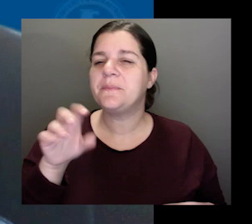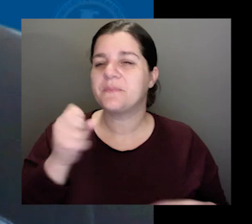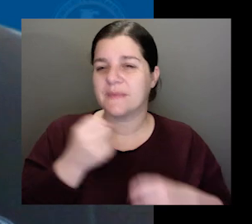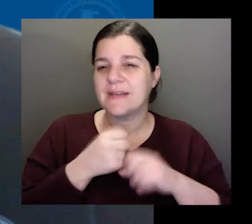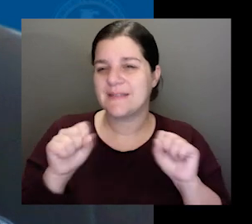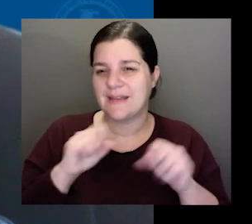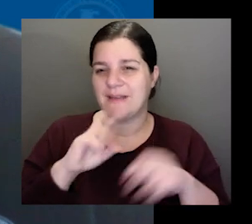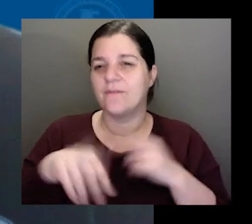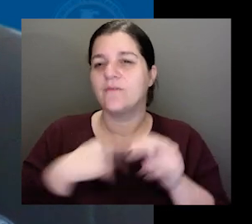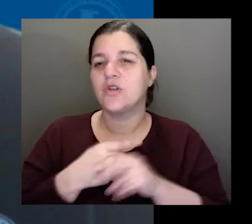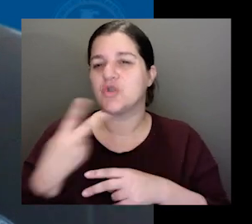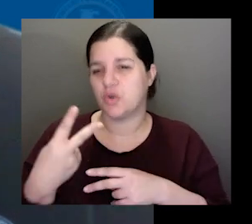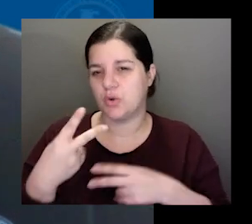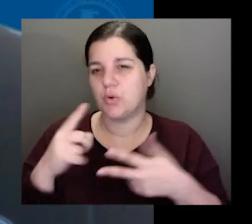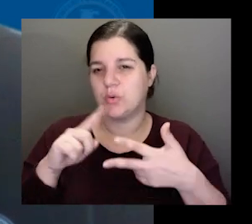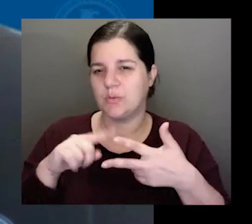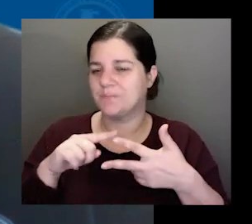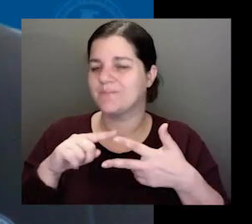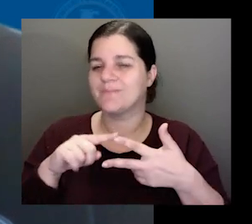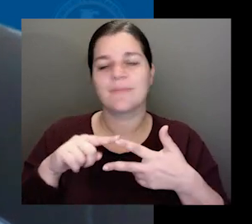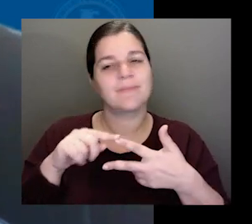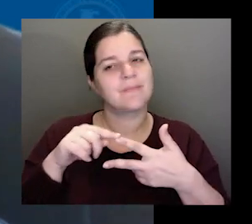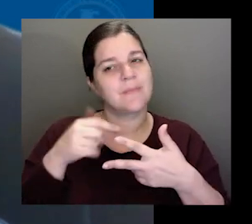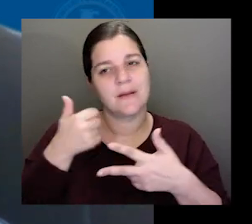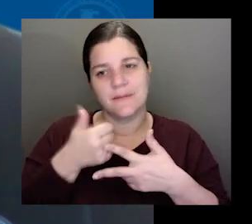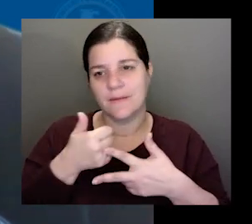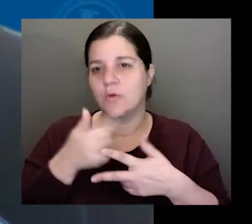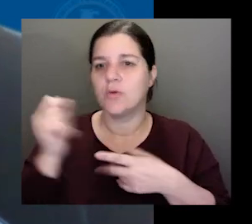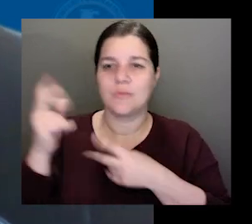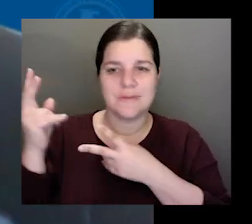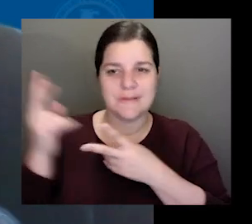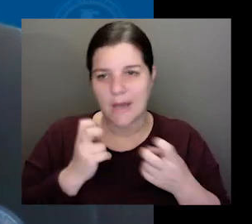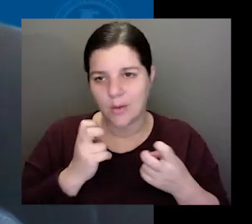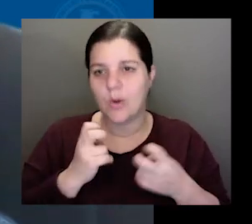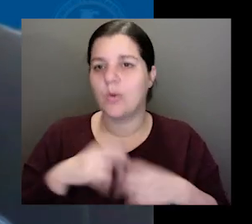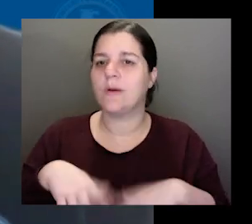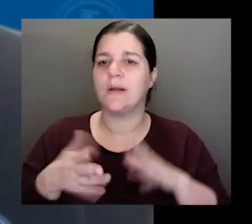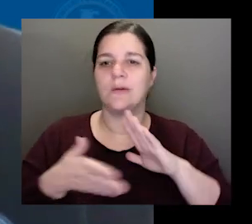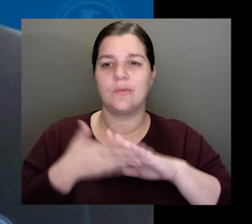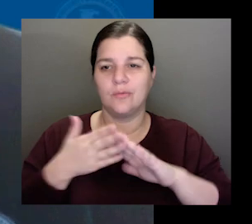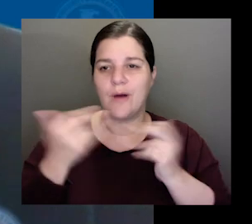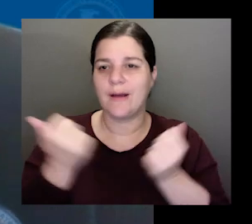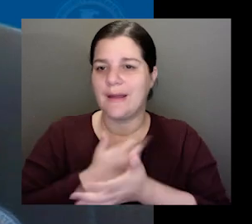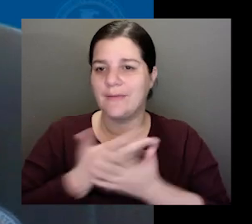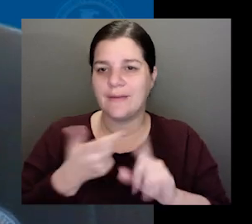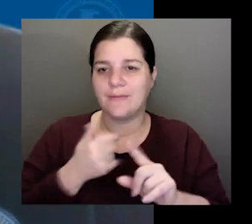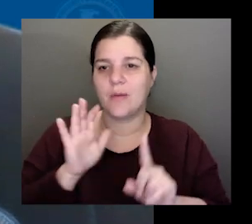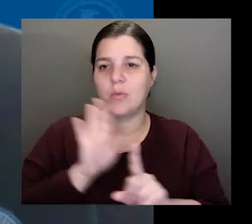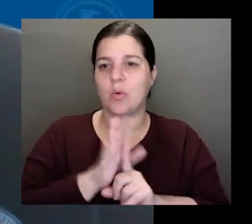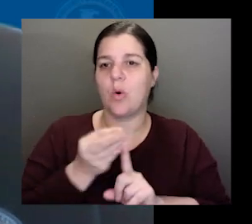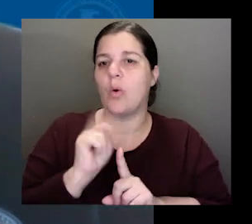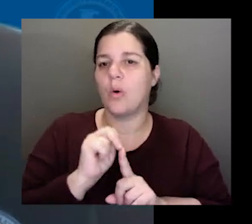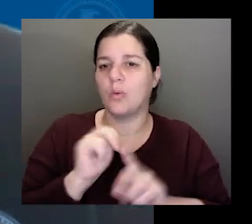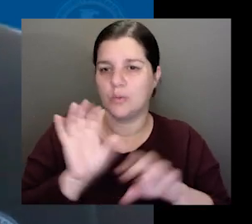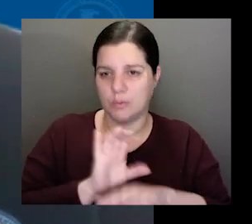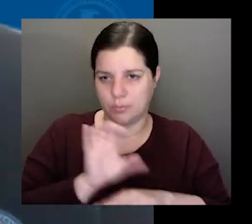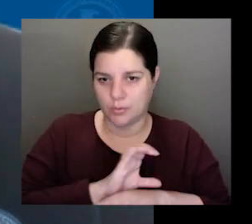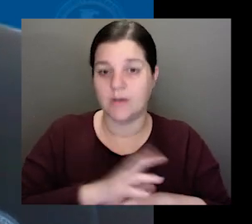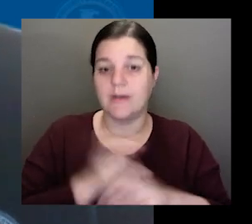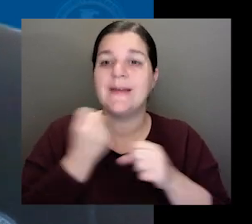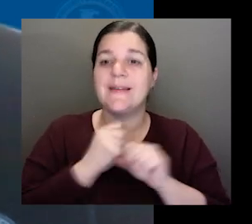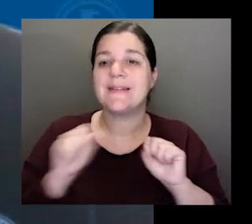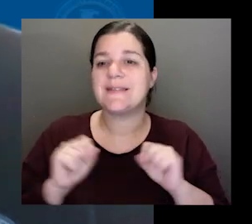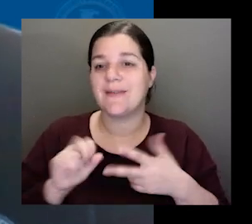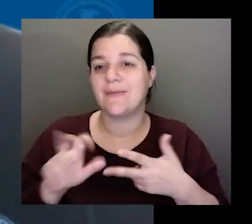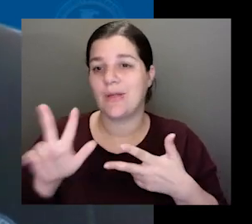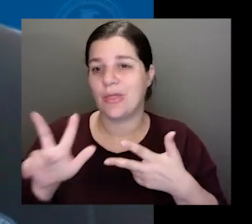version 2 is a standalone where you download it, you run everything from your local computer. SAFE 3.0 for